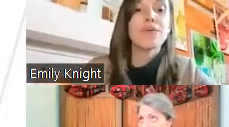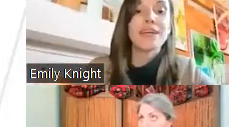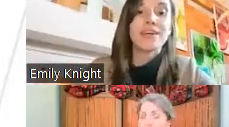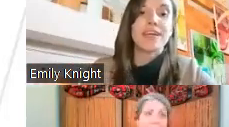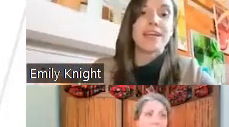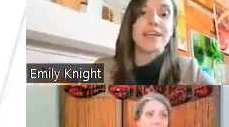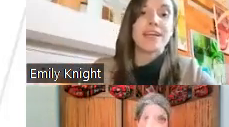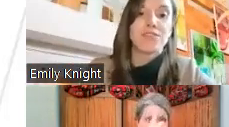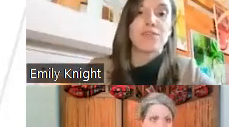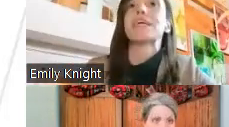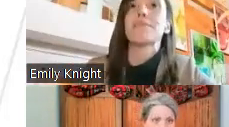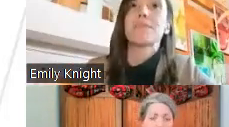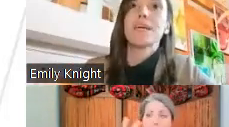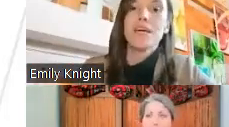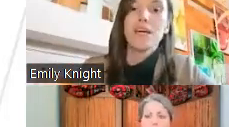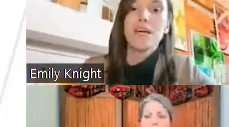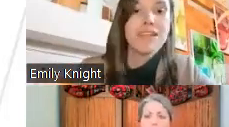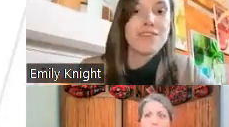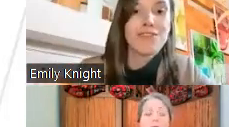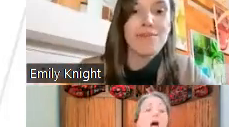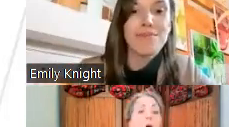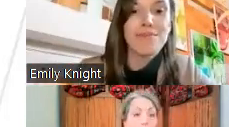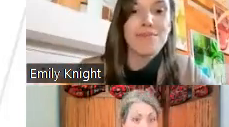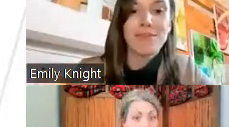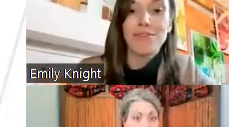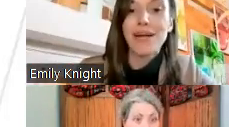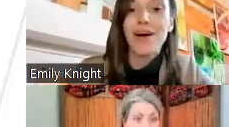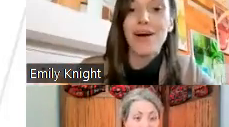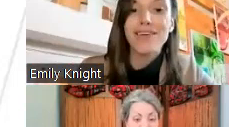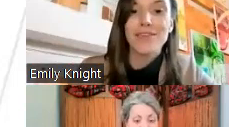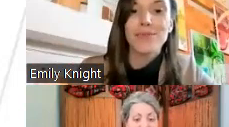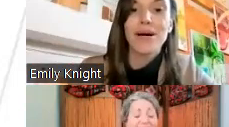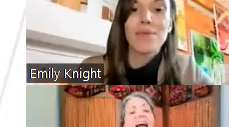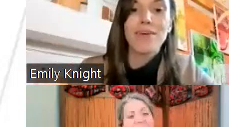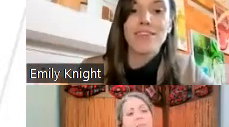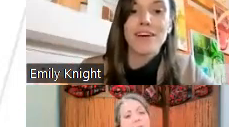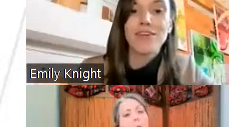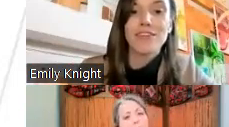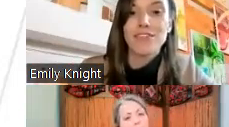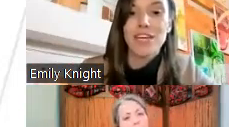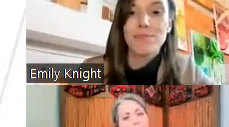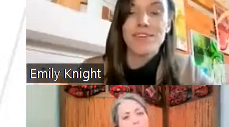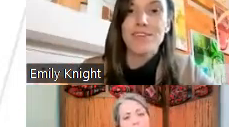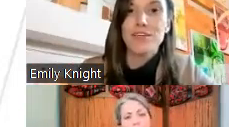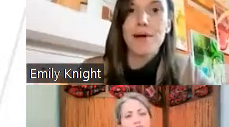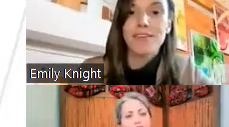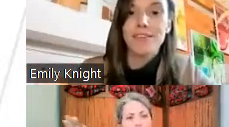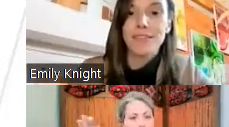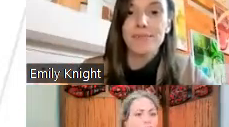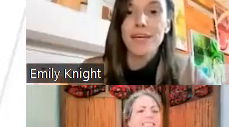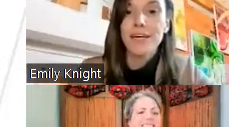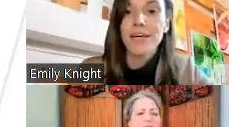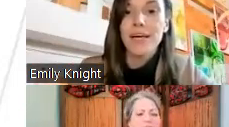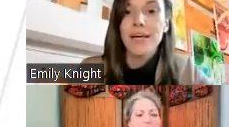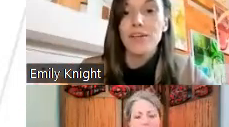And you will get to hear today, not just from me, but from some of my colleagues as well about several different types of sensory